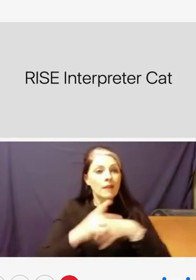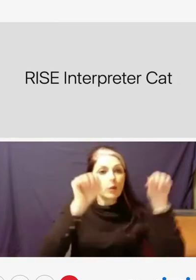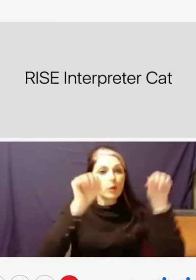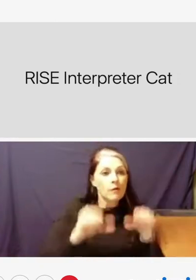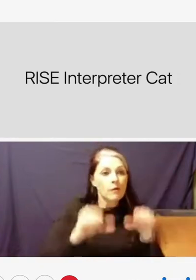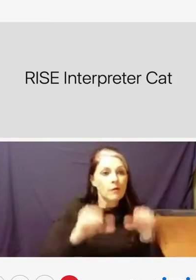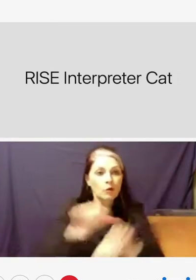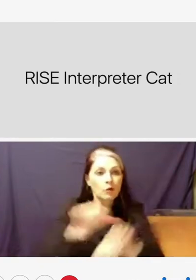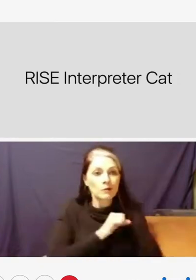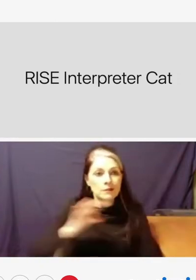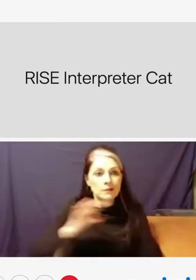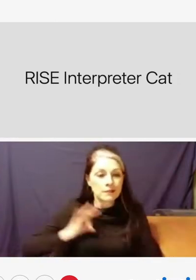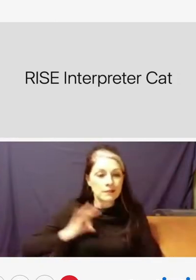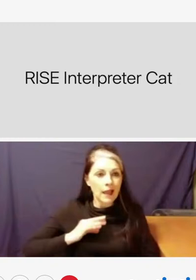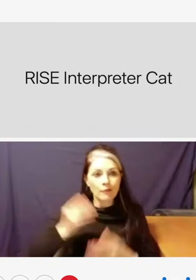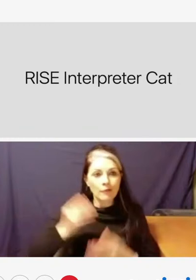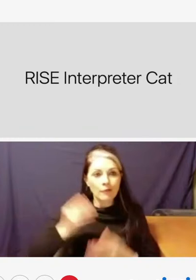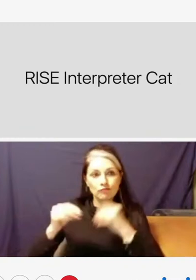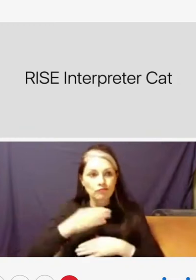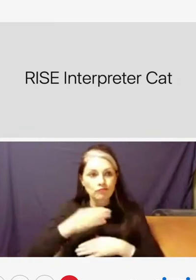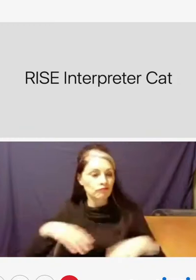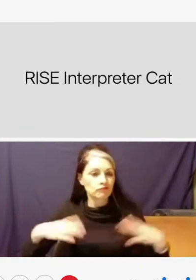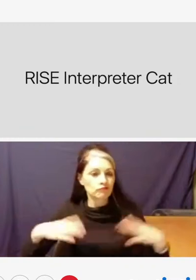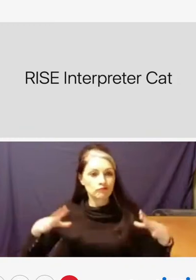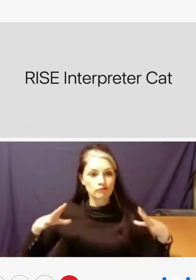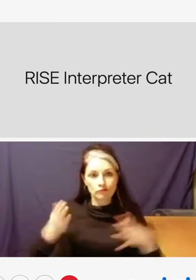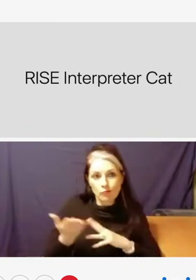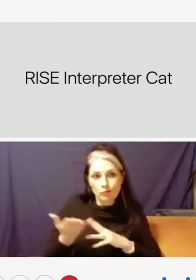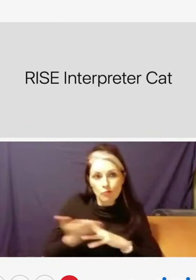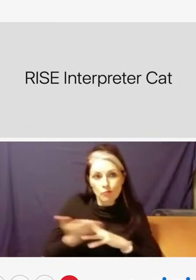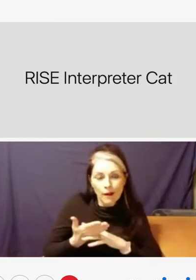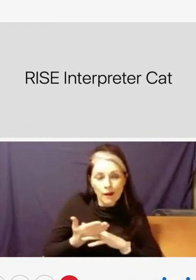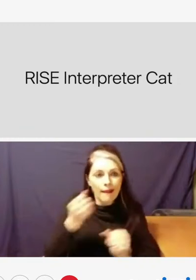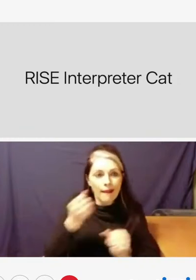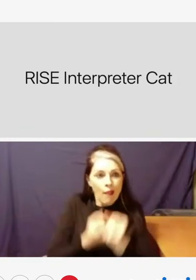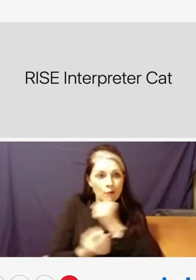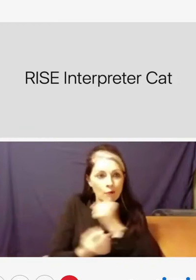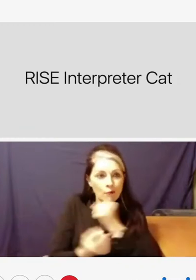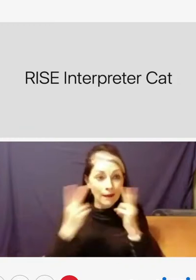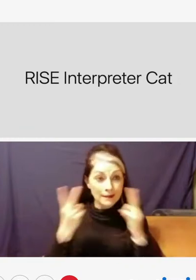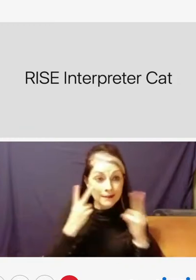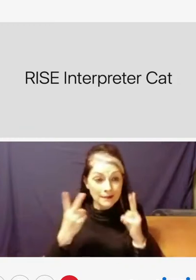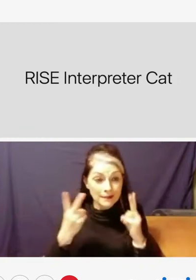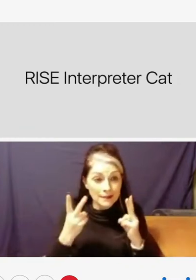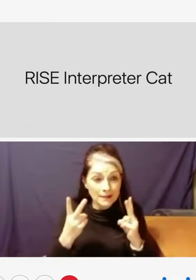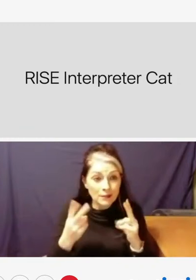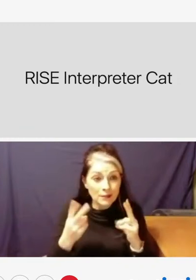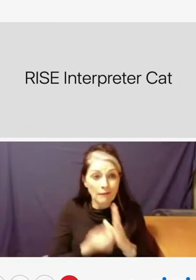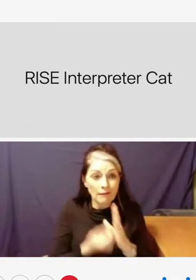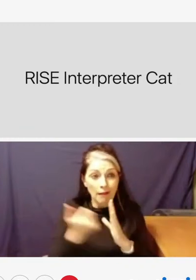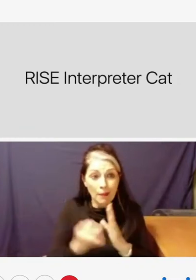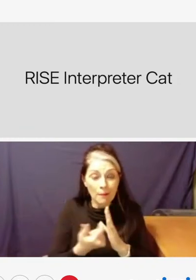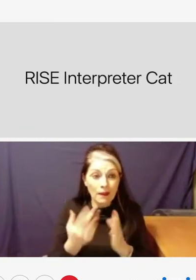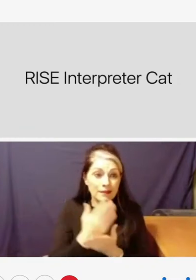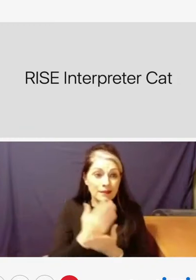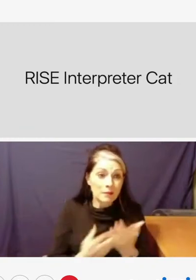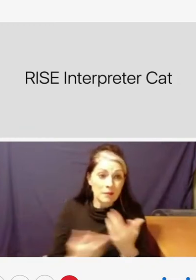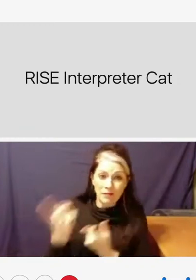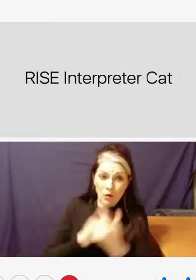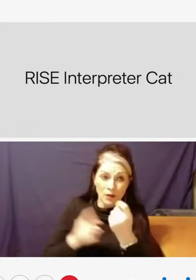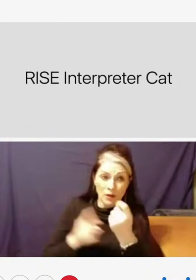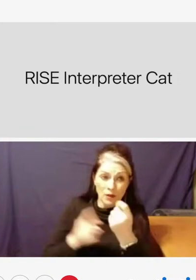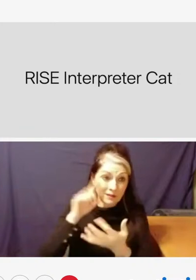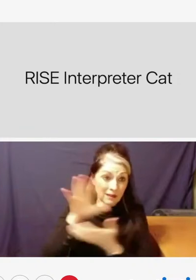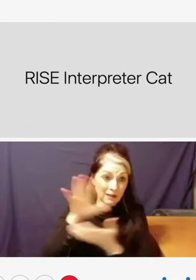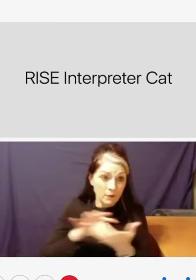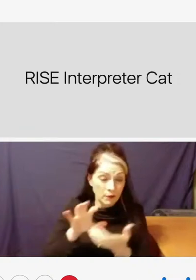that staff can see so eliminate a little bit of the questions and confusions we are also hoping that soon